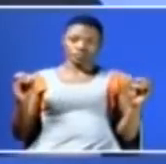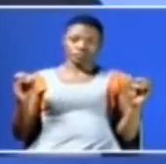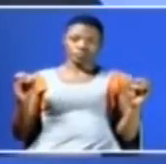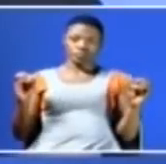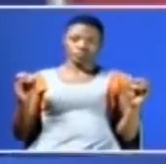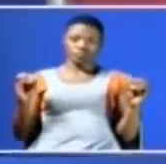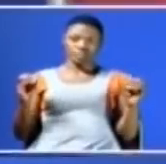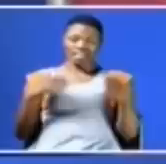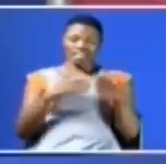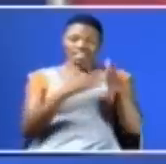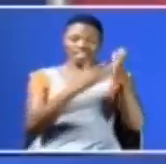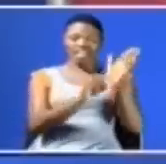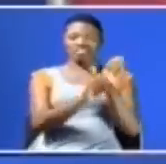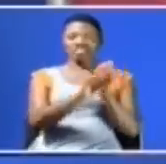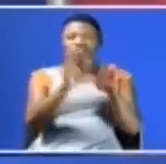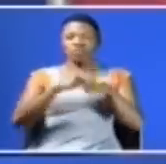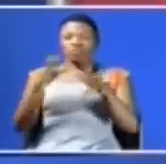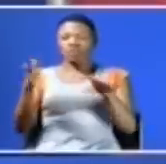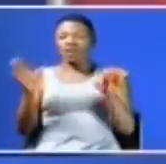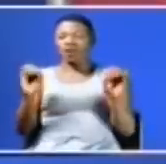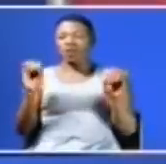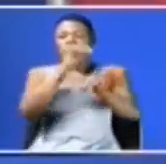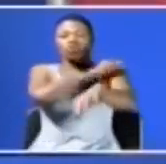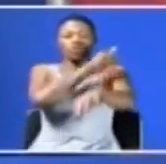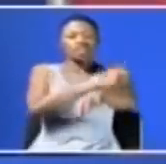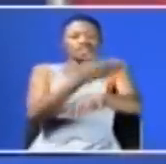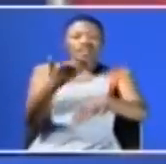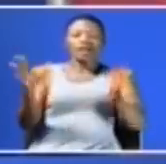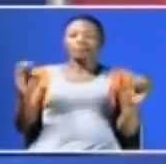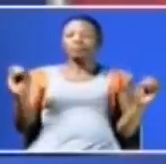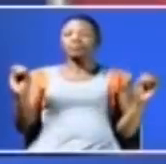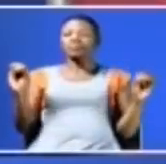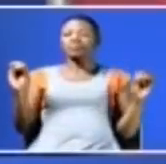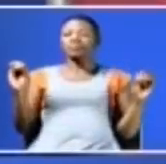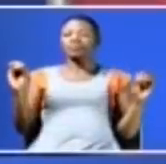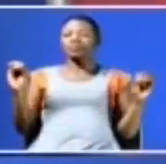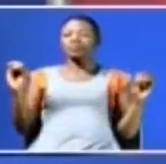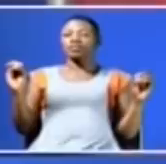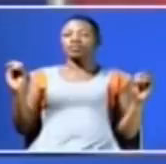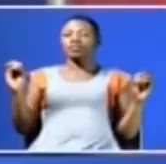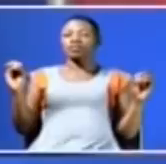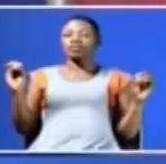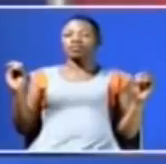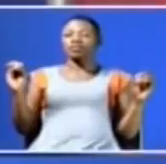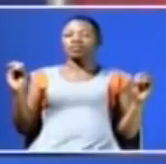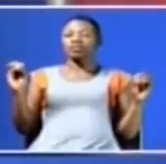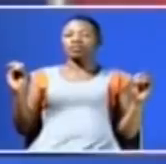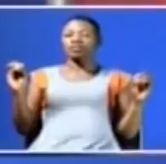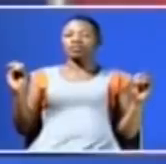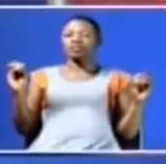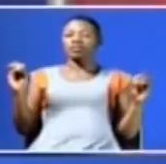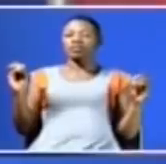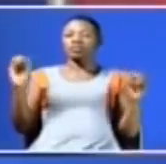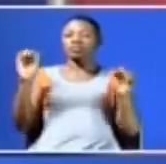there's that lack of leadership. To, you know, somebody not stamping his authority and saying, no, let us have this, and this is what we want to do. Mm. He says